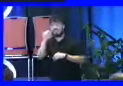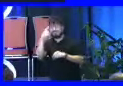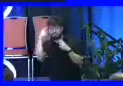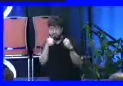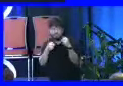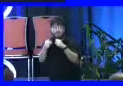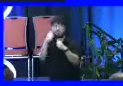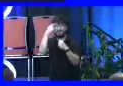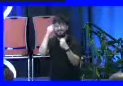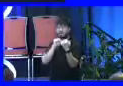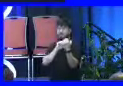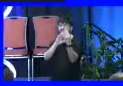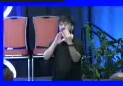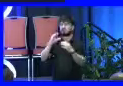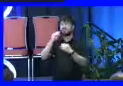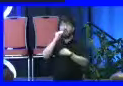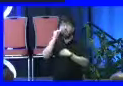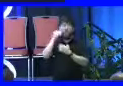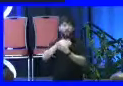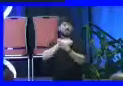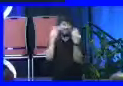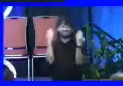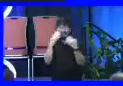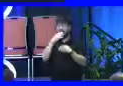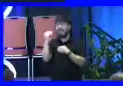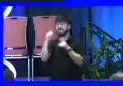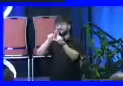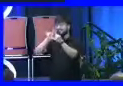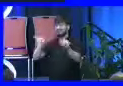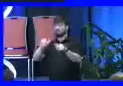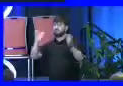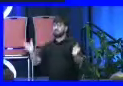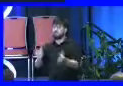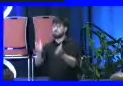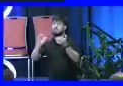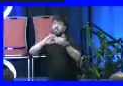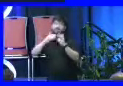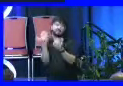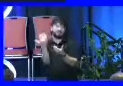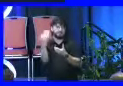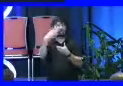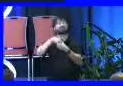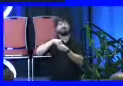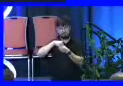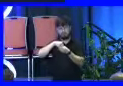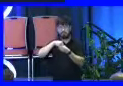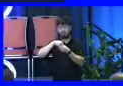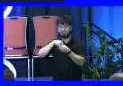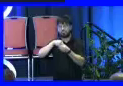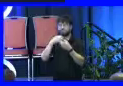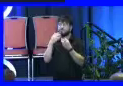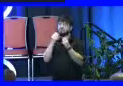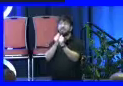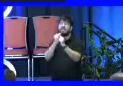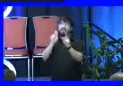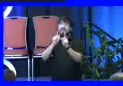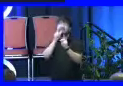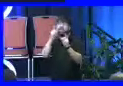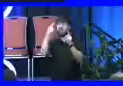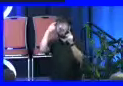efforts to address homelessness and promote community integration for people with complex and chronic